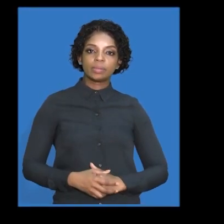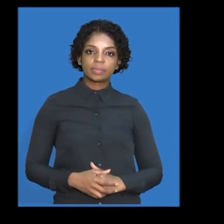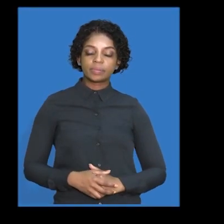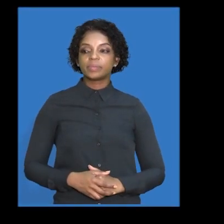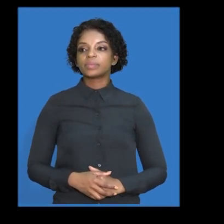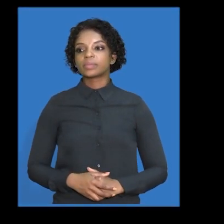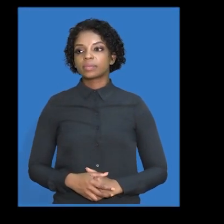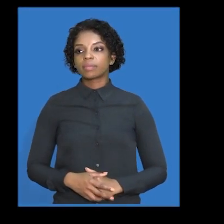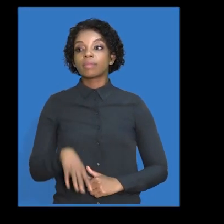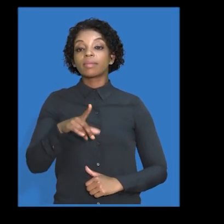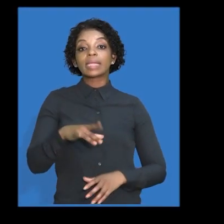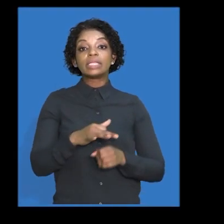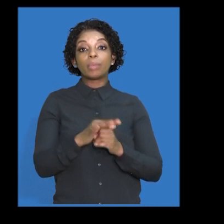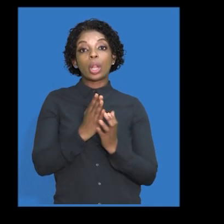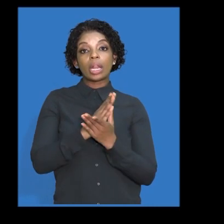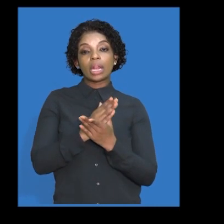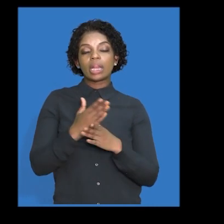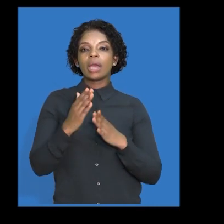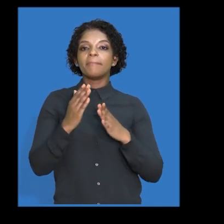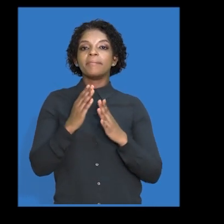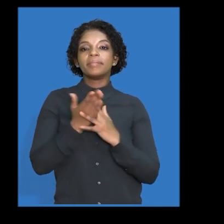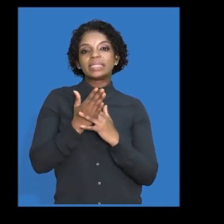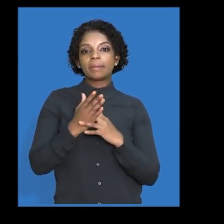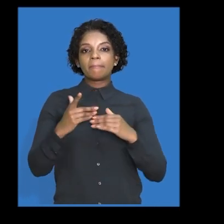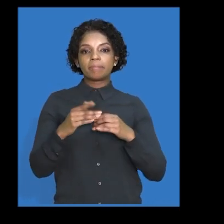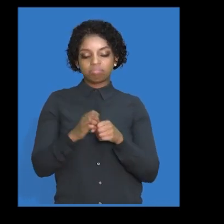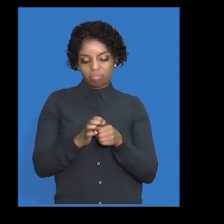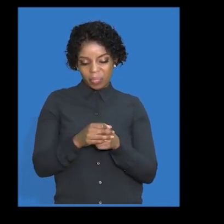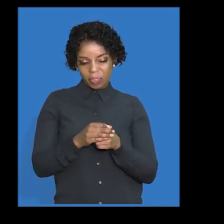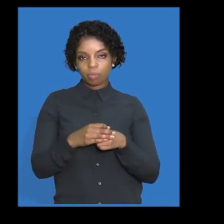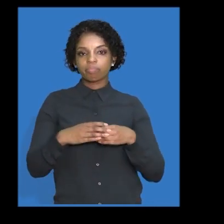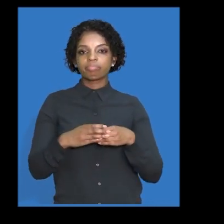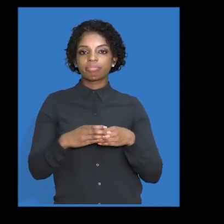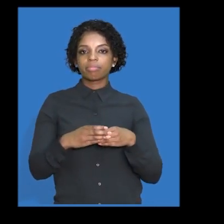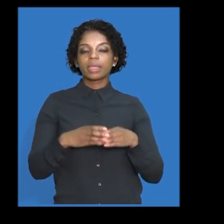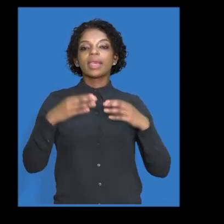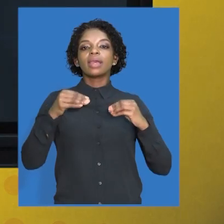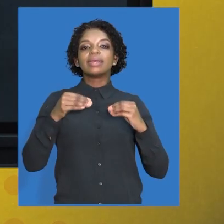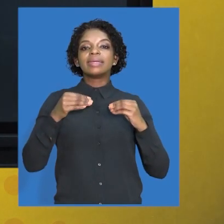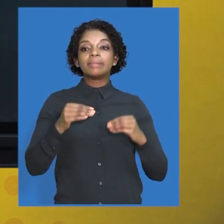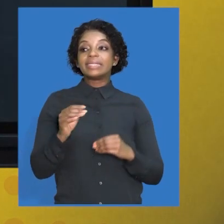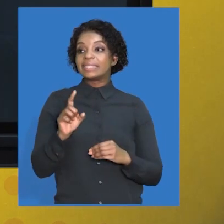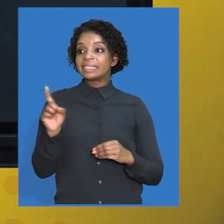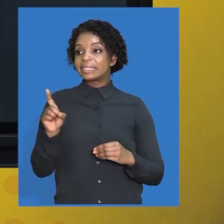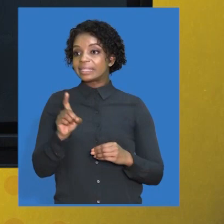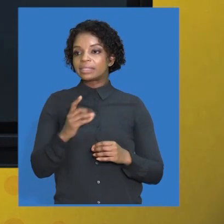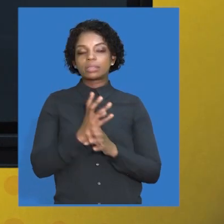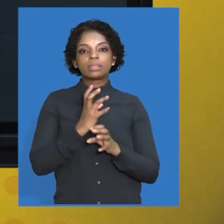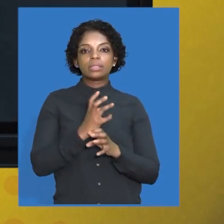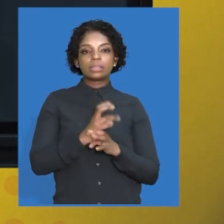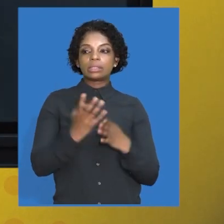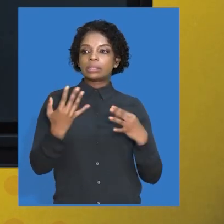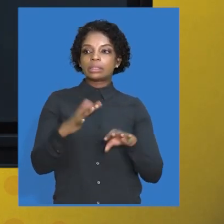enterprises find it difficult to implement CSR programs. Right? So small and medium companies, they don't have a lot of